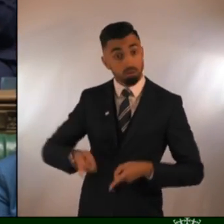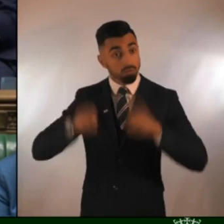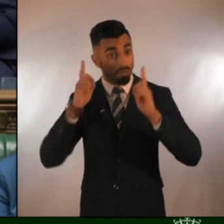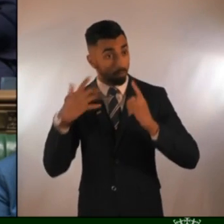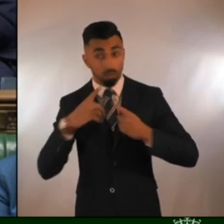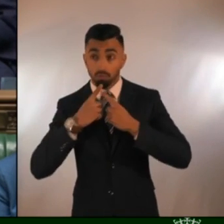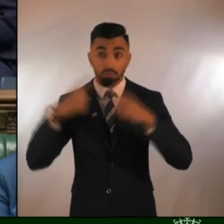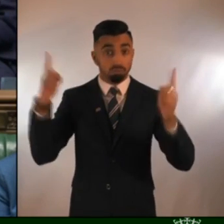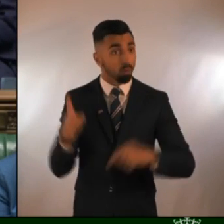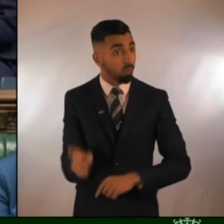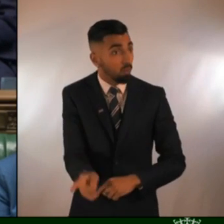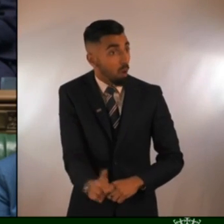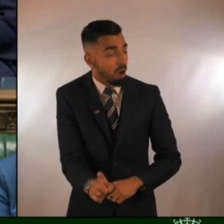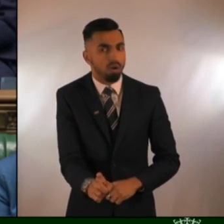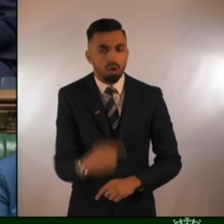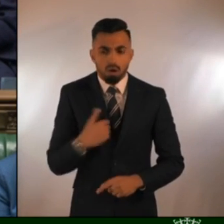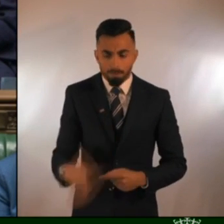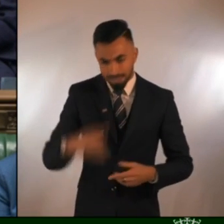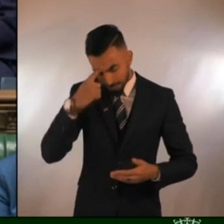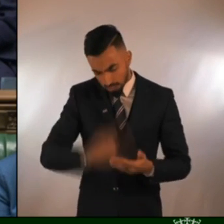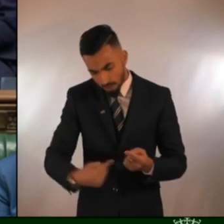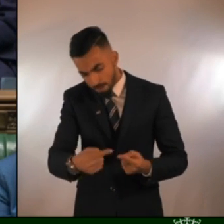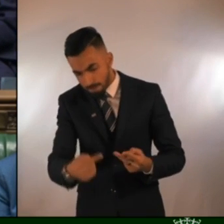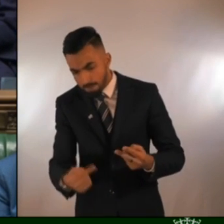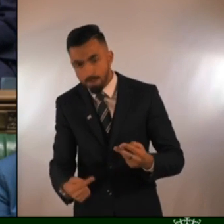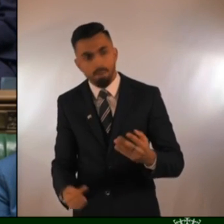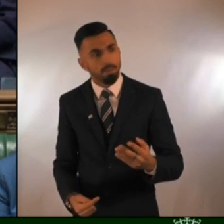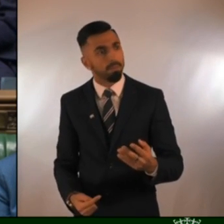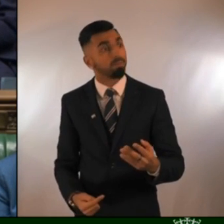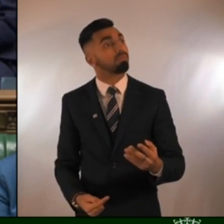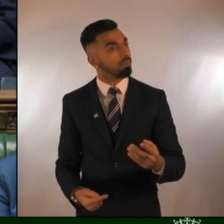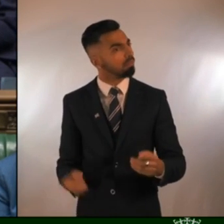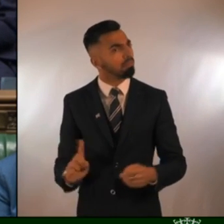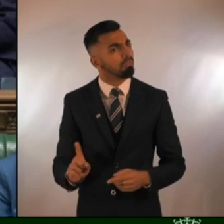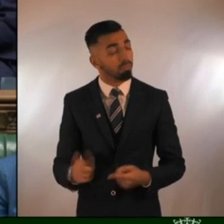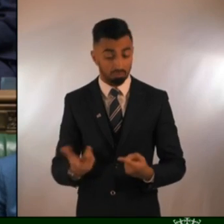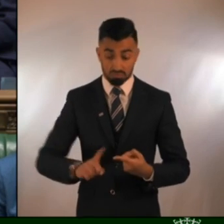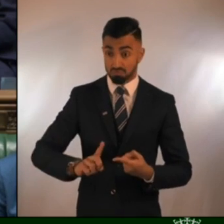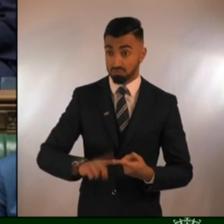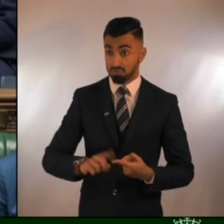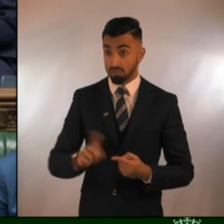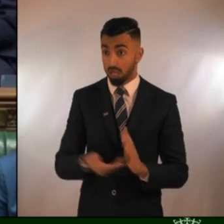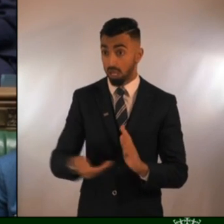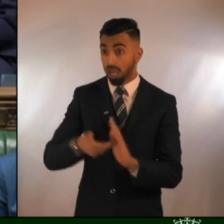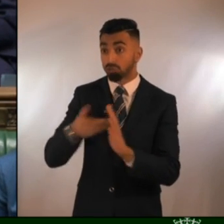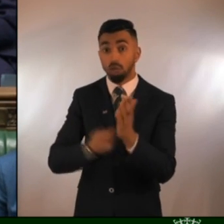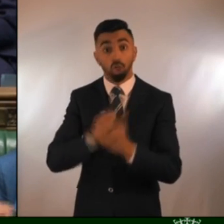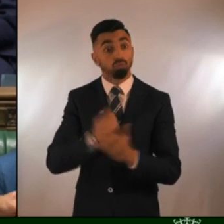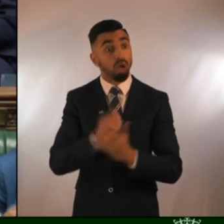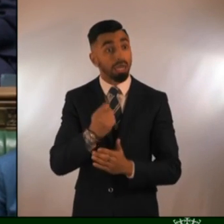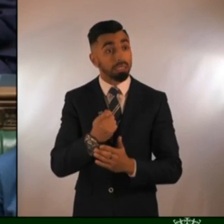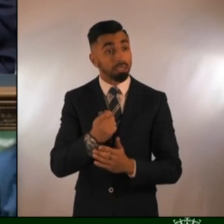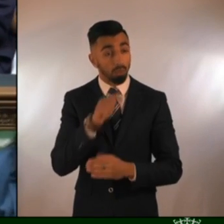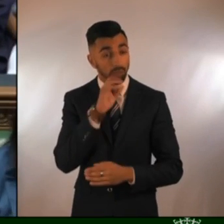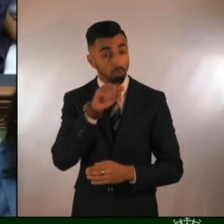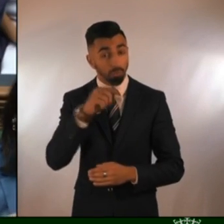bridge across the likely economic disruption. A 50 basis point reduction to interest rates to support business and consumer confidence